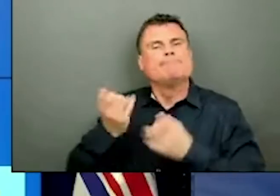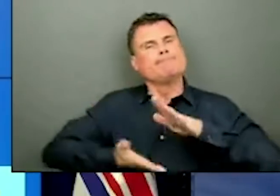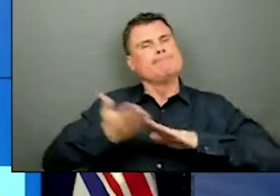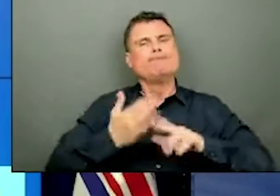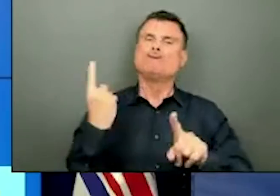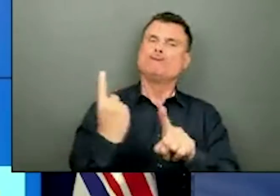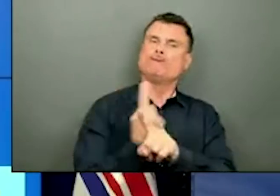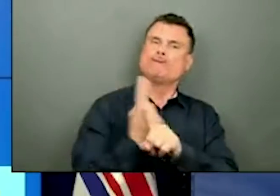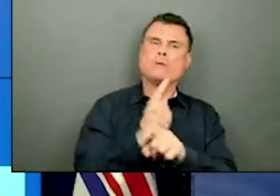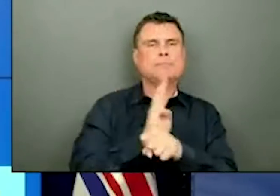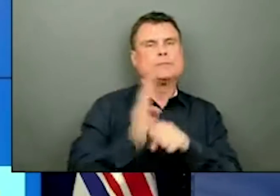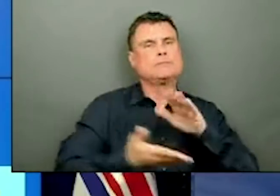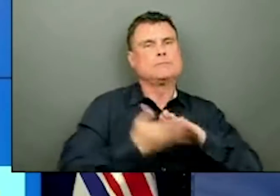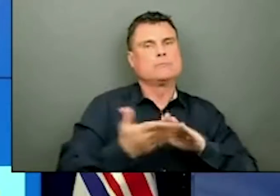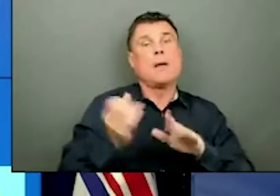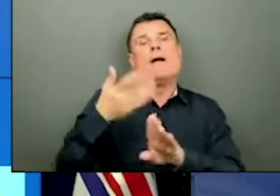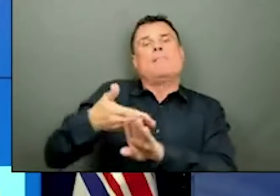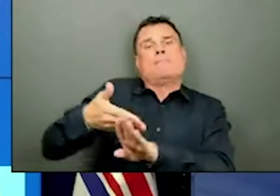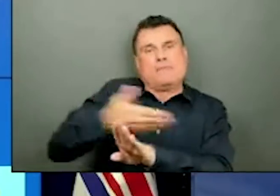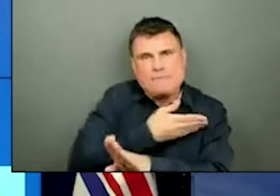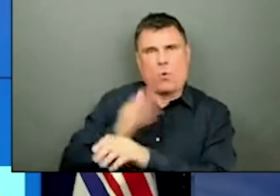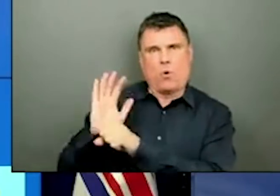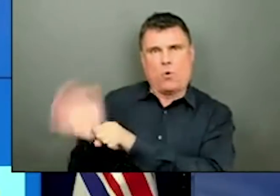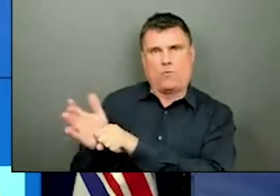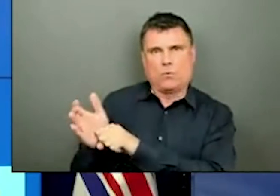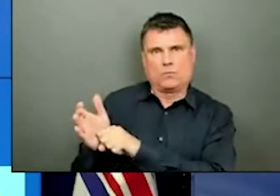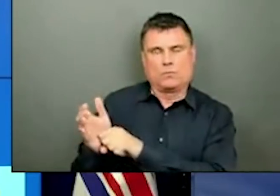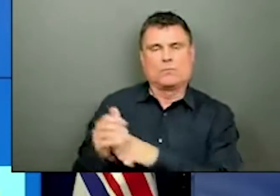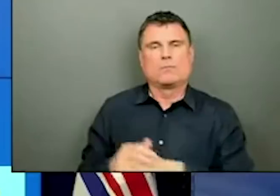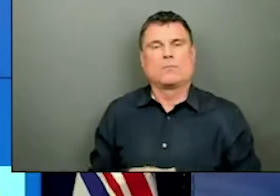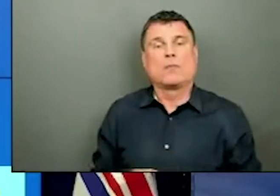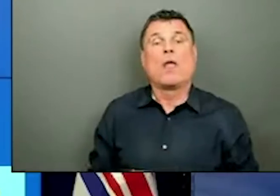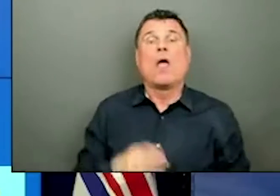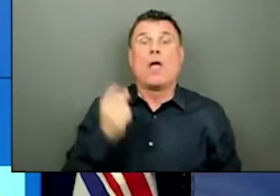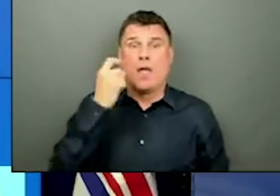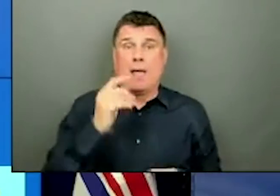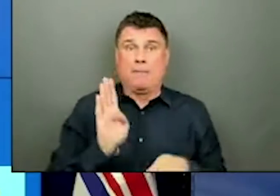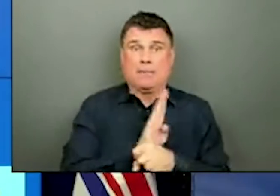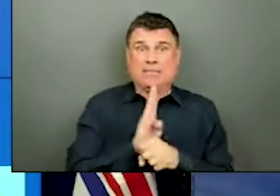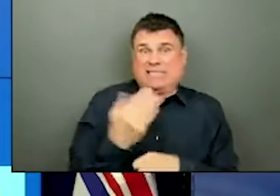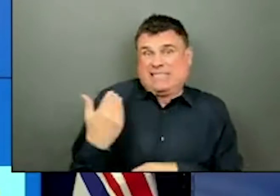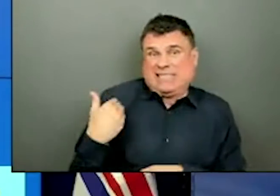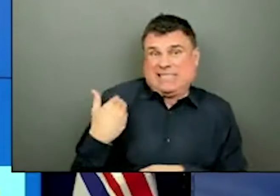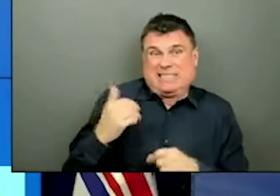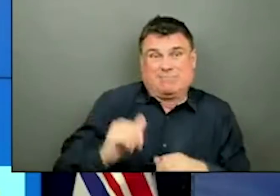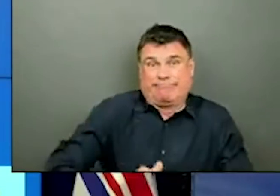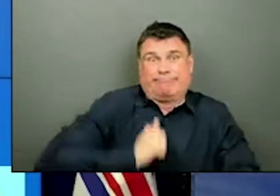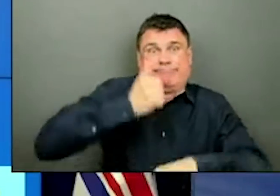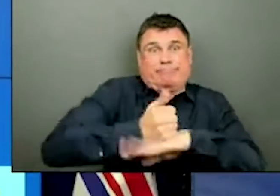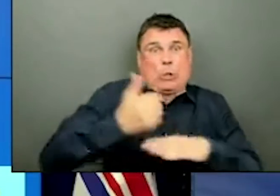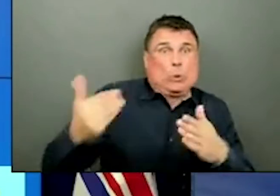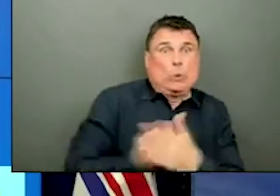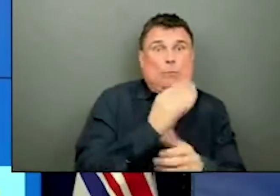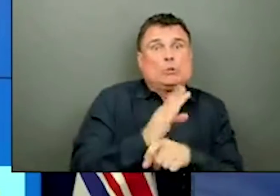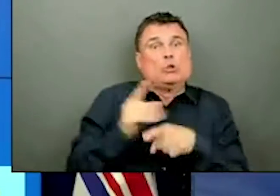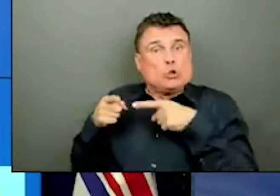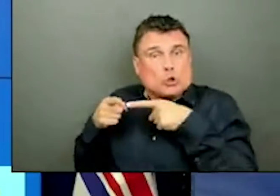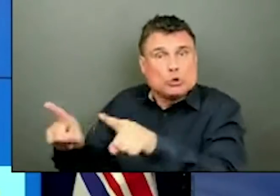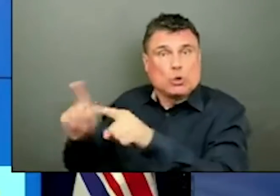opened up during the pandemic will use how many employees they had at the time of the circuit breaker, or at the time of